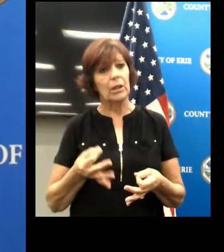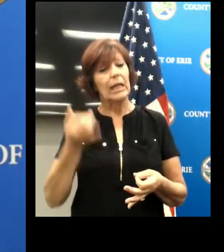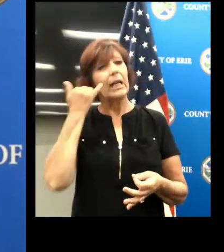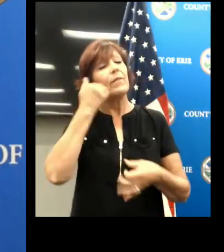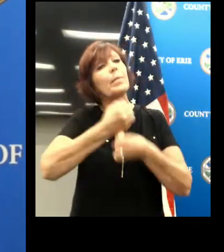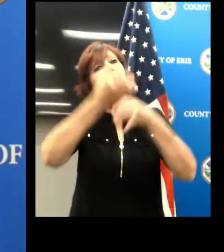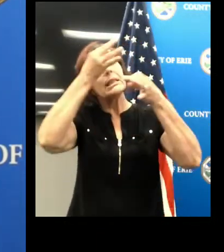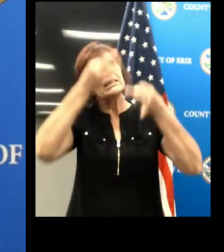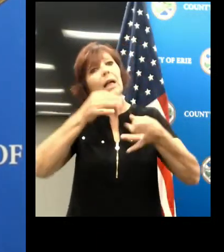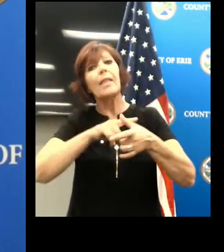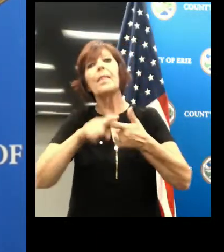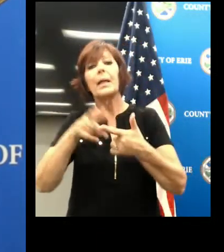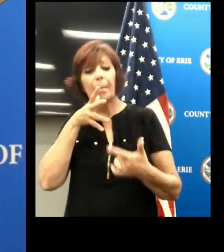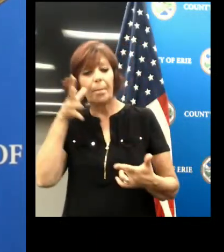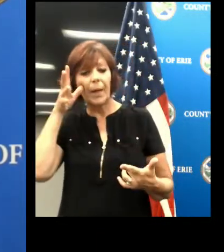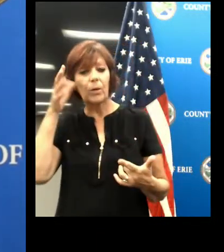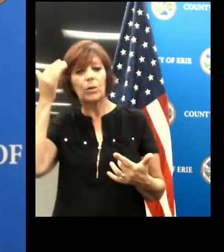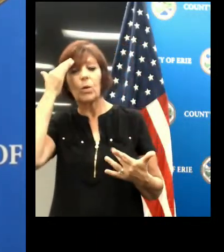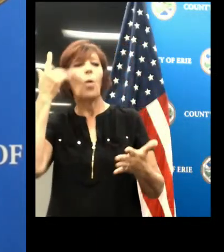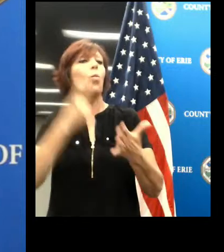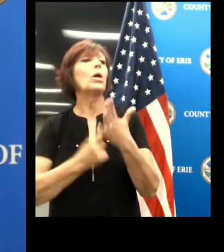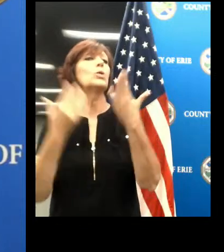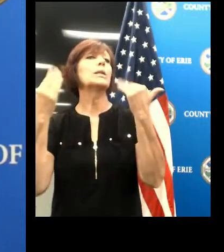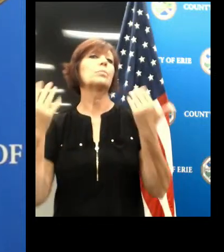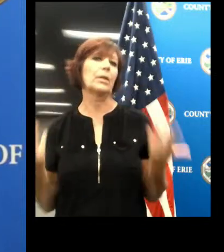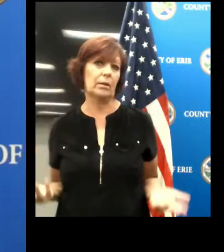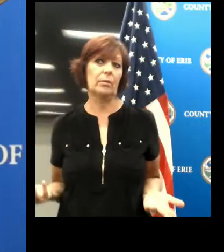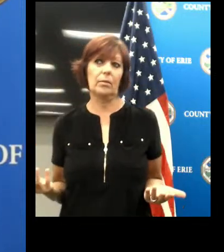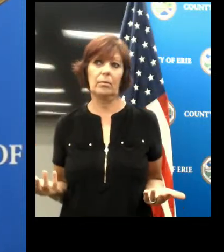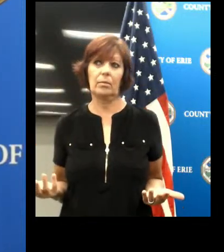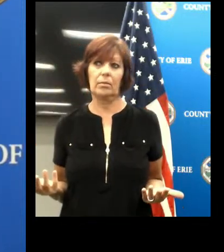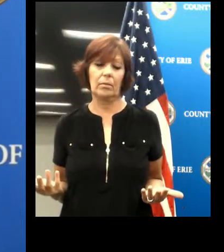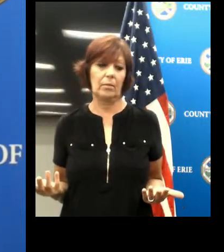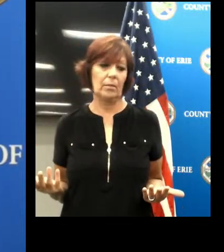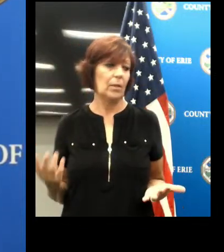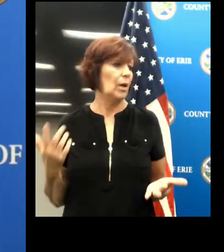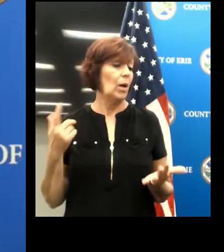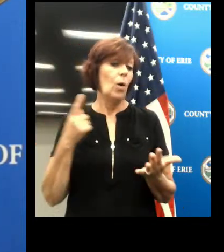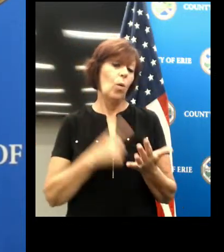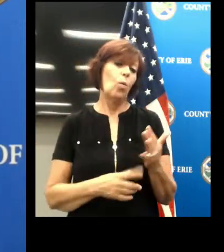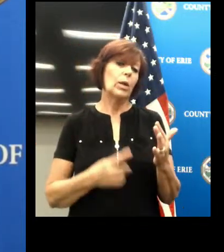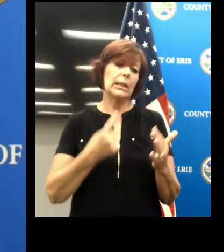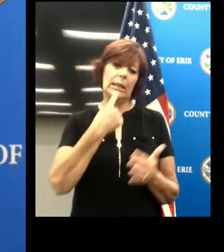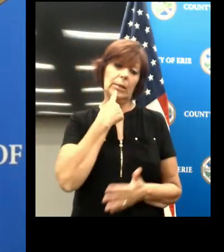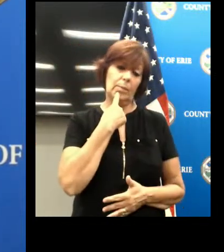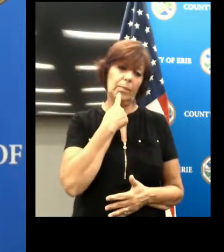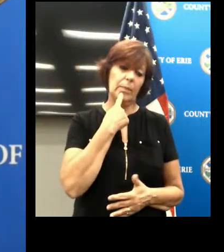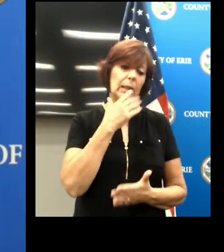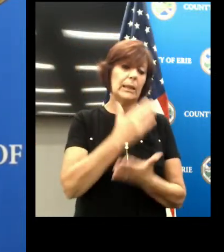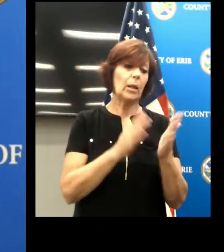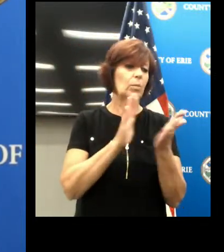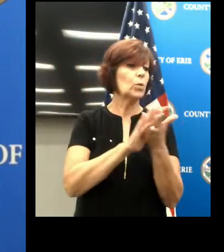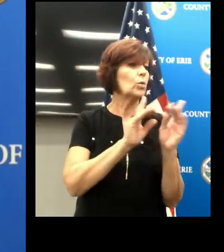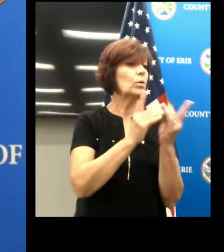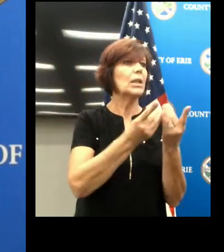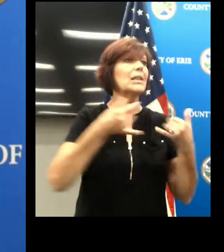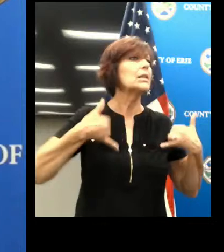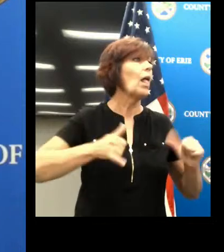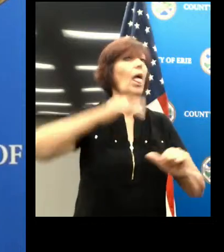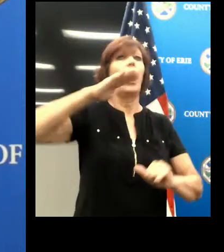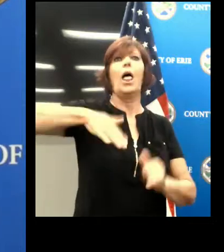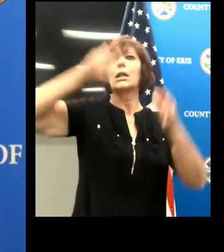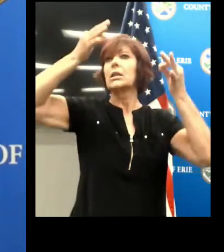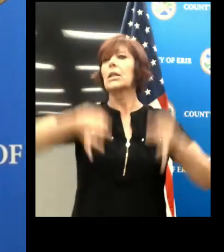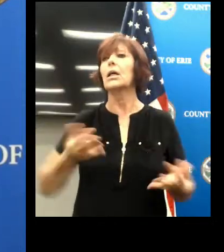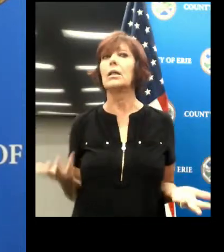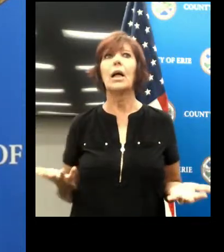told the parents what to expect in the first few weeks. And what's disappointing is there's some school districts out there that still haven't made a decision.